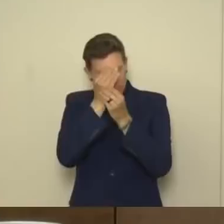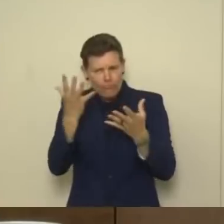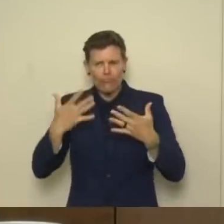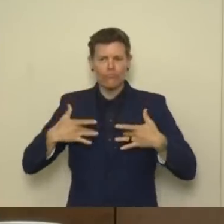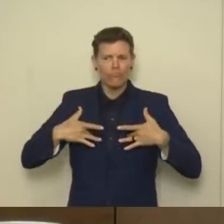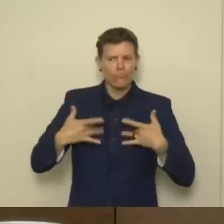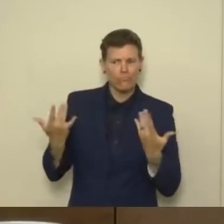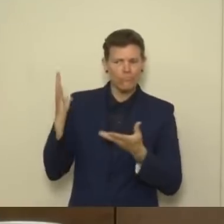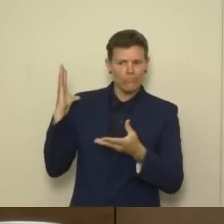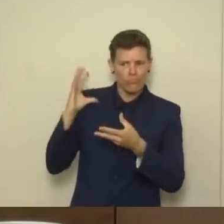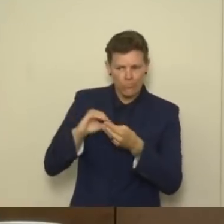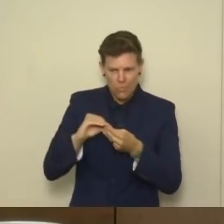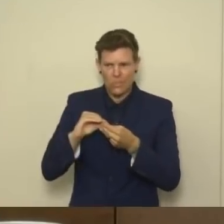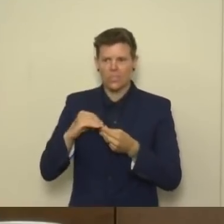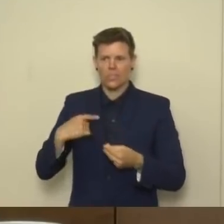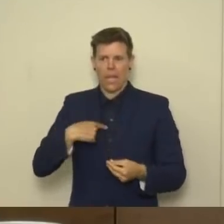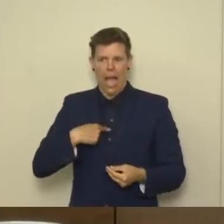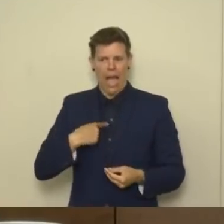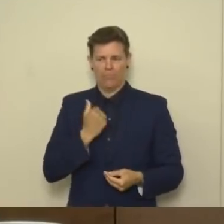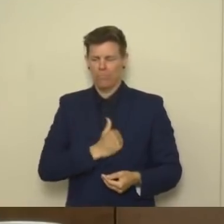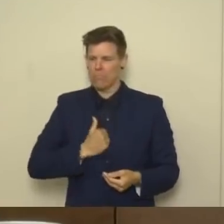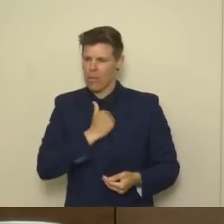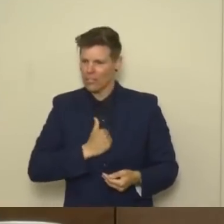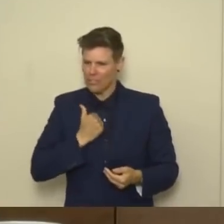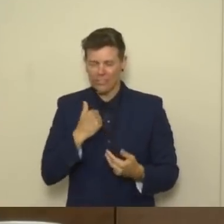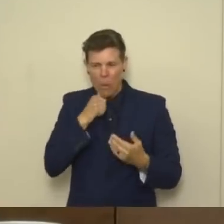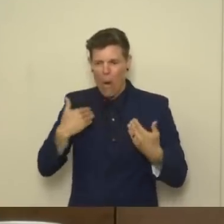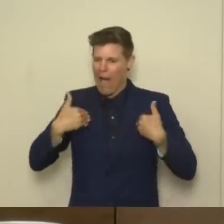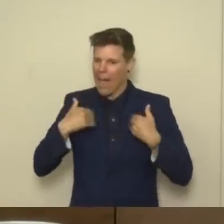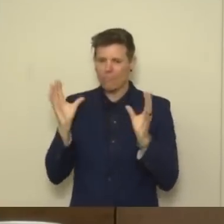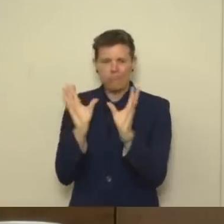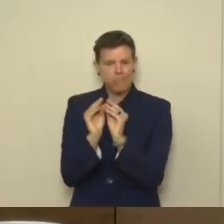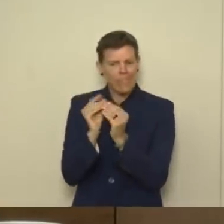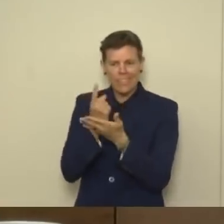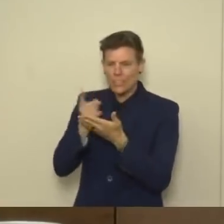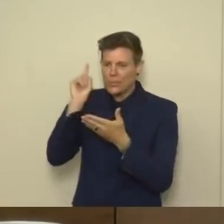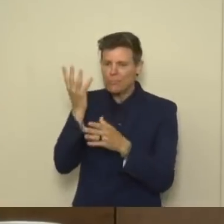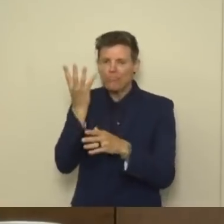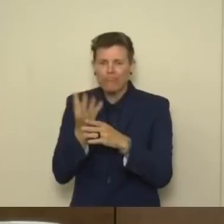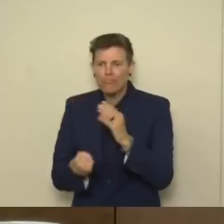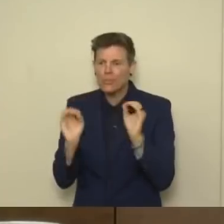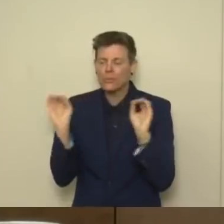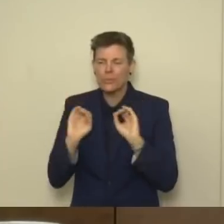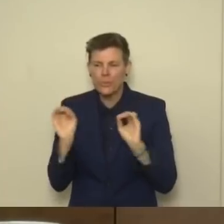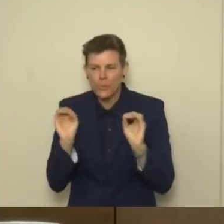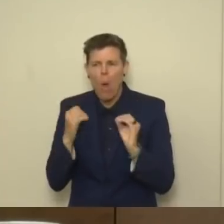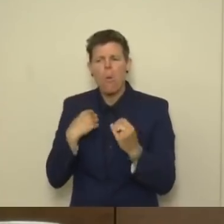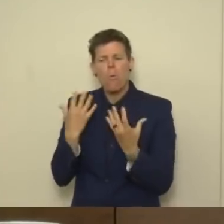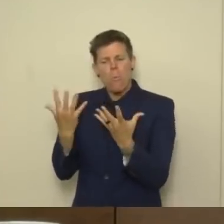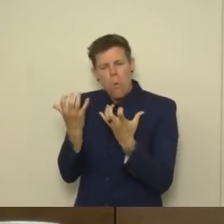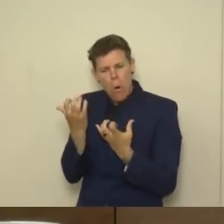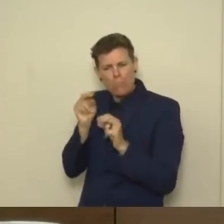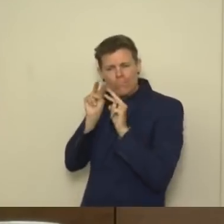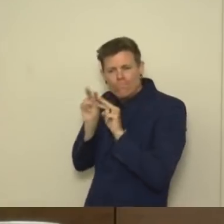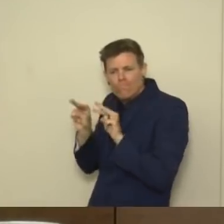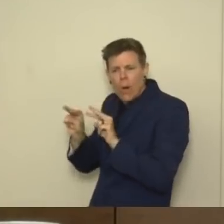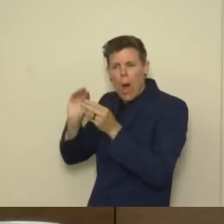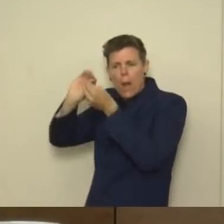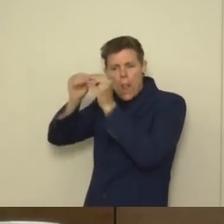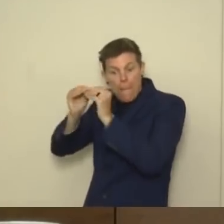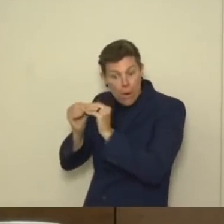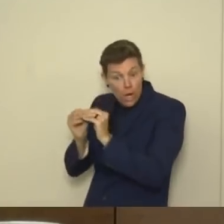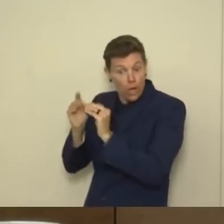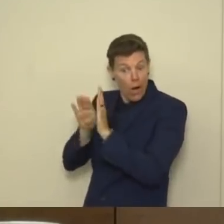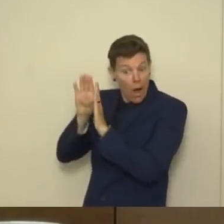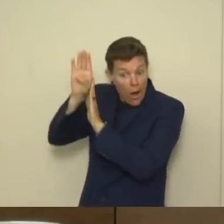didn't participate in a briefing last week, but really wanted to get a sense about where the trends are, what's happening, and make